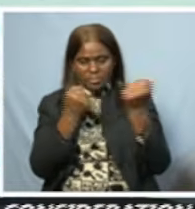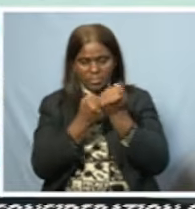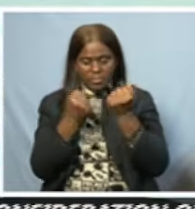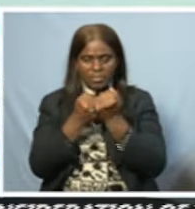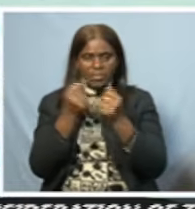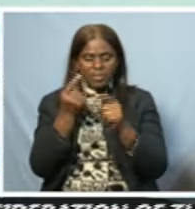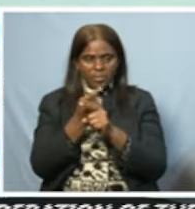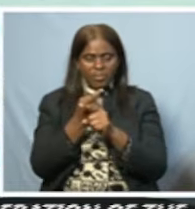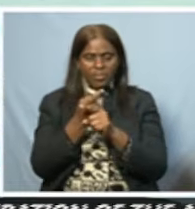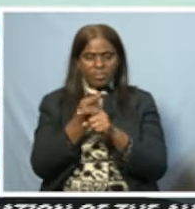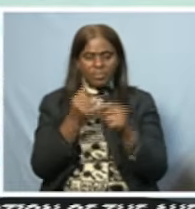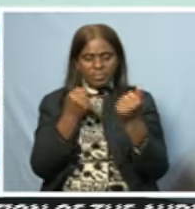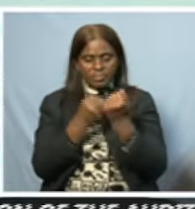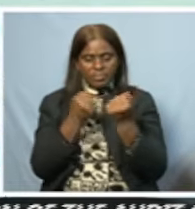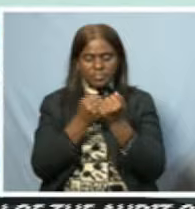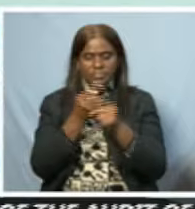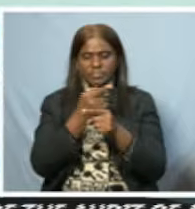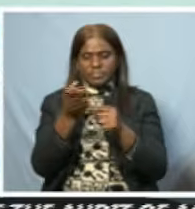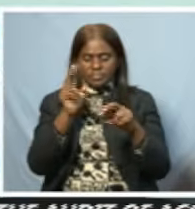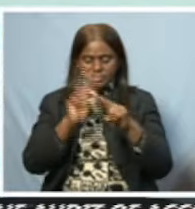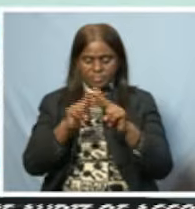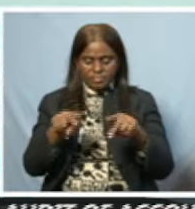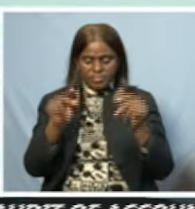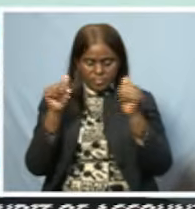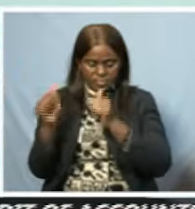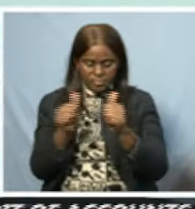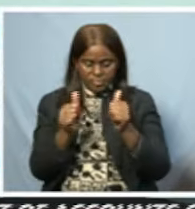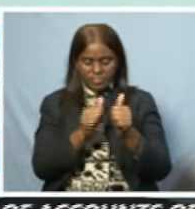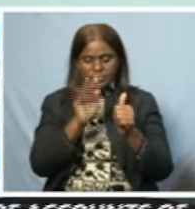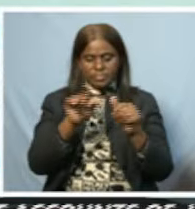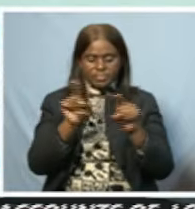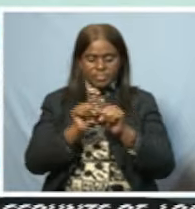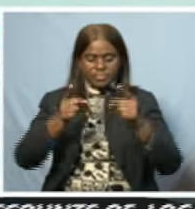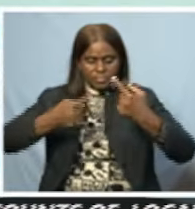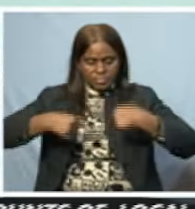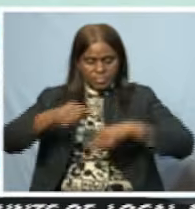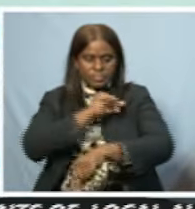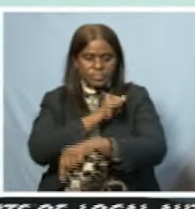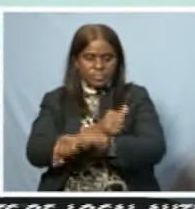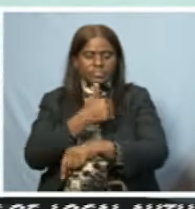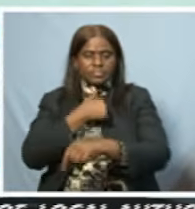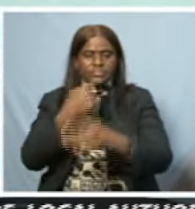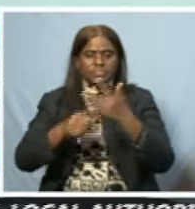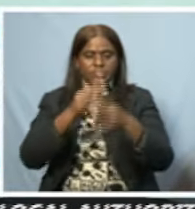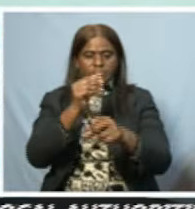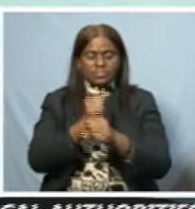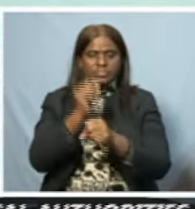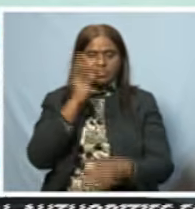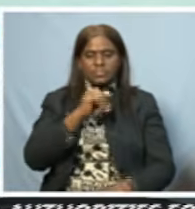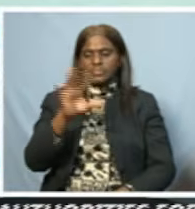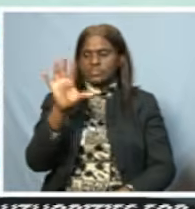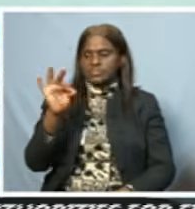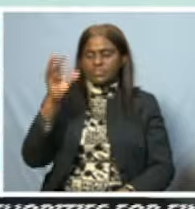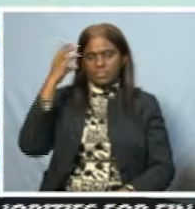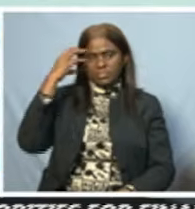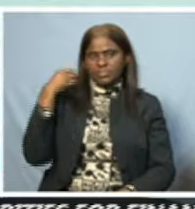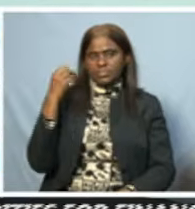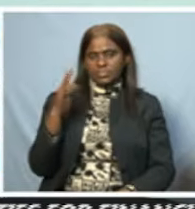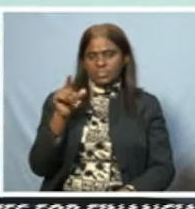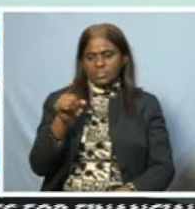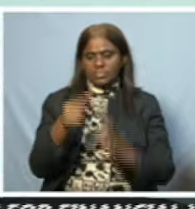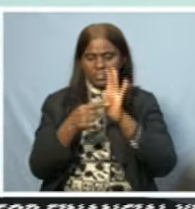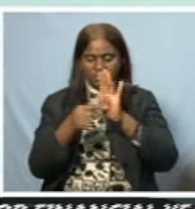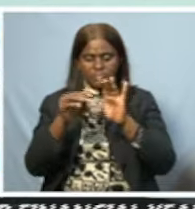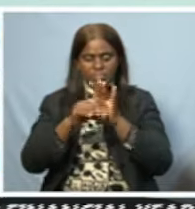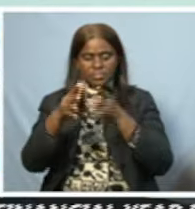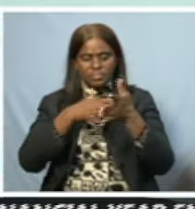budget. Chair, action taken. The local authority has since received 9 officers as shown on